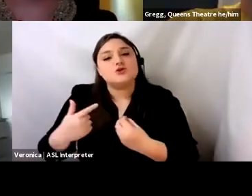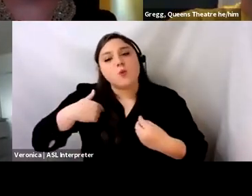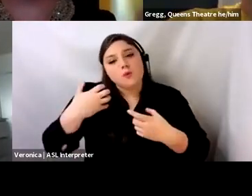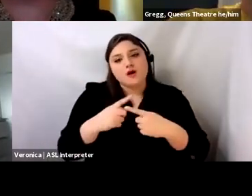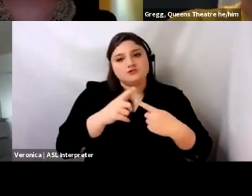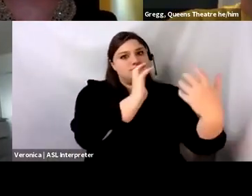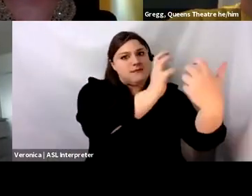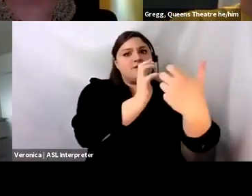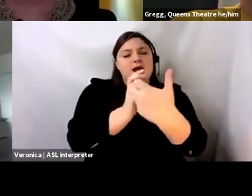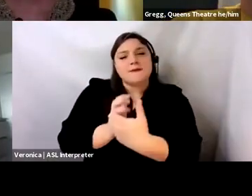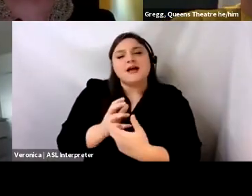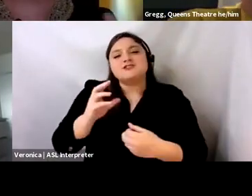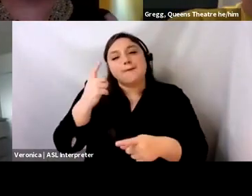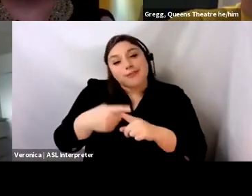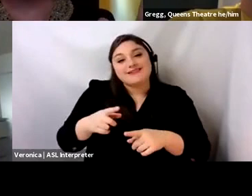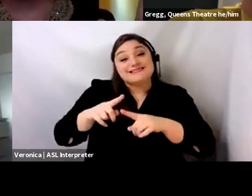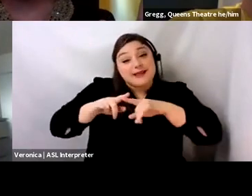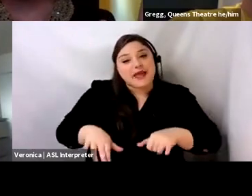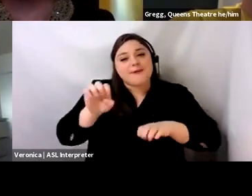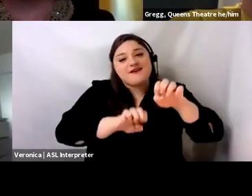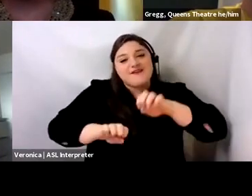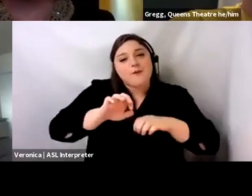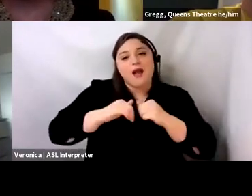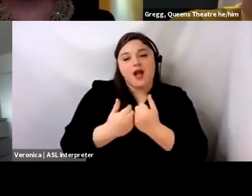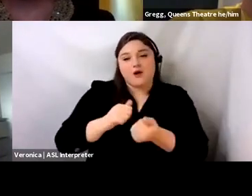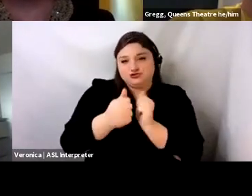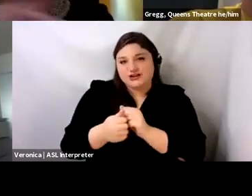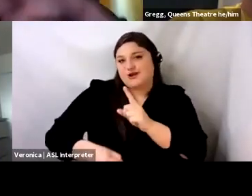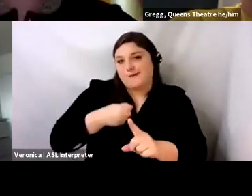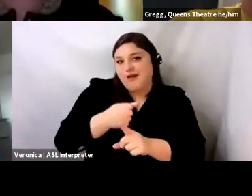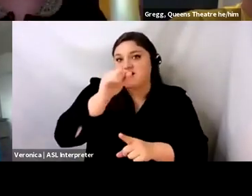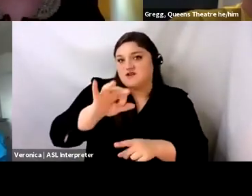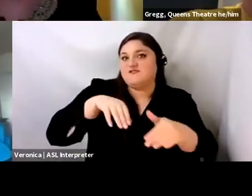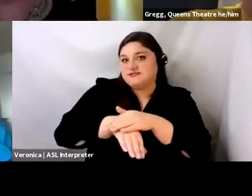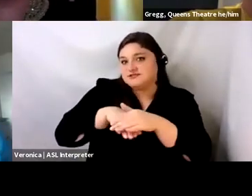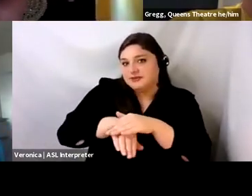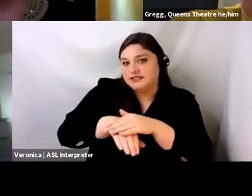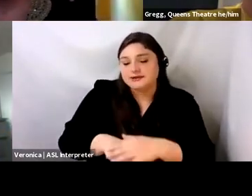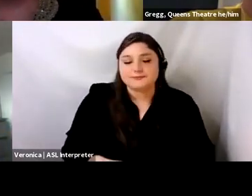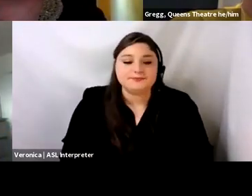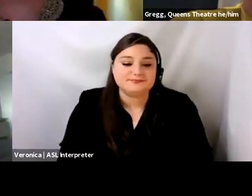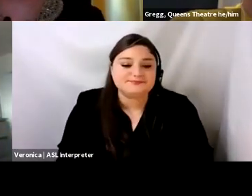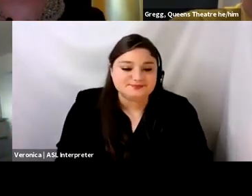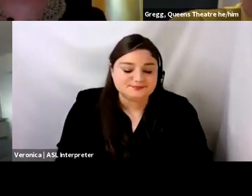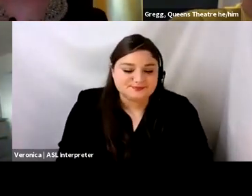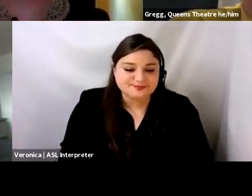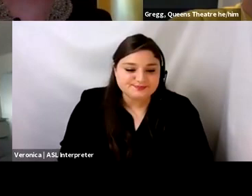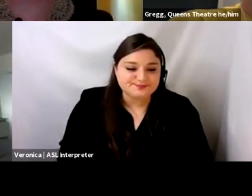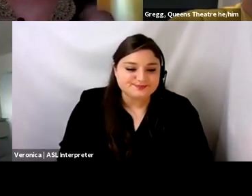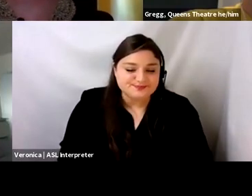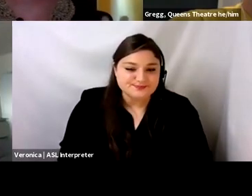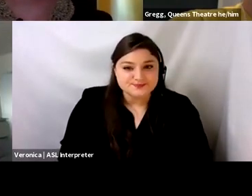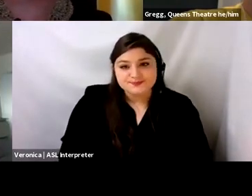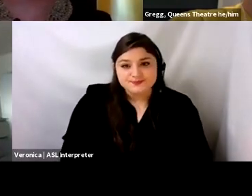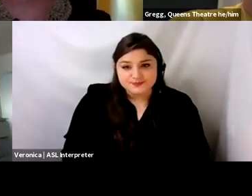how maybe access has changed. But so, I mean, I think some of the, the bigger kind of whole picture things that I've gathered